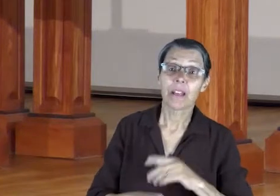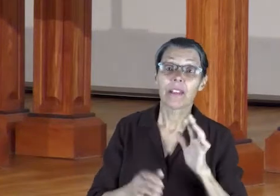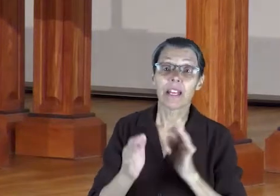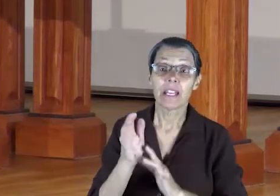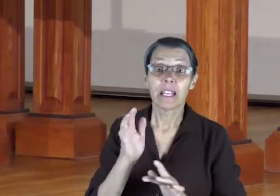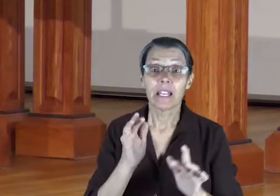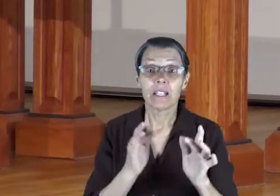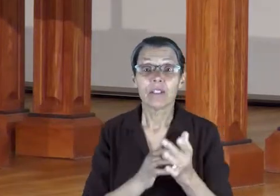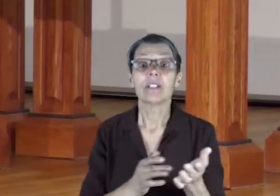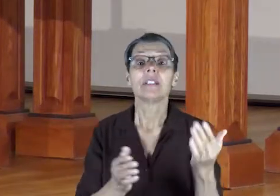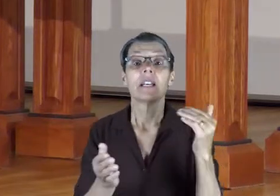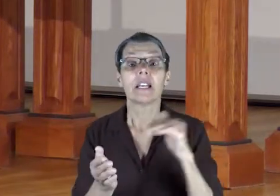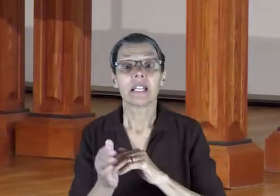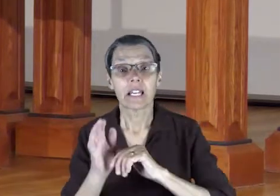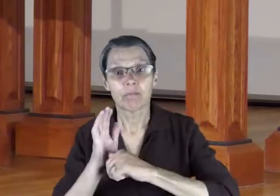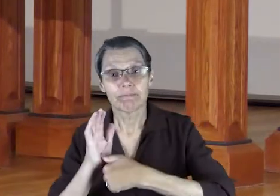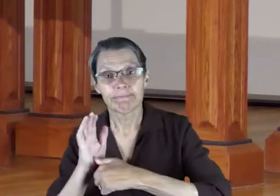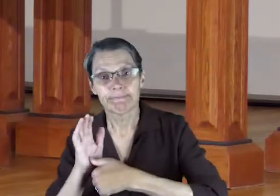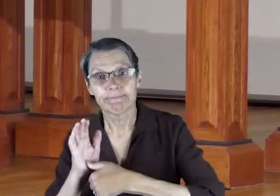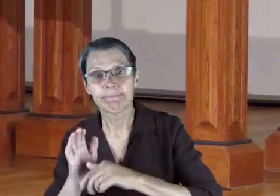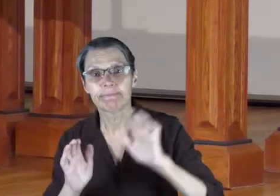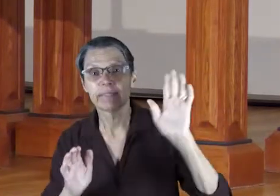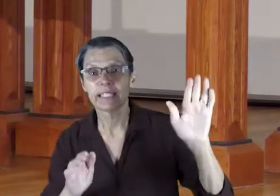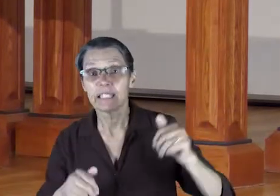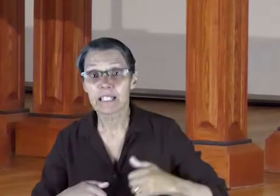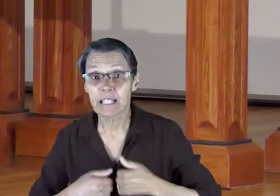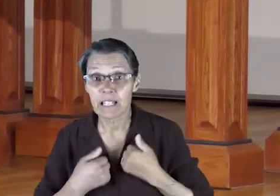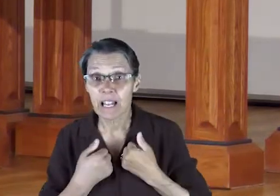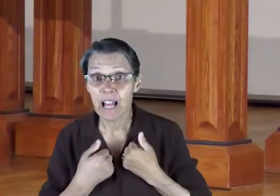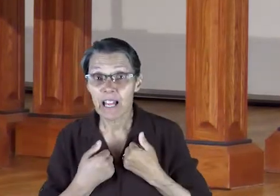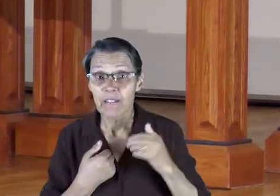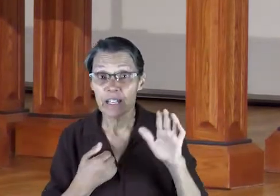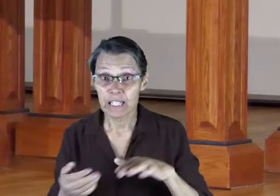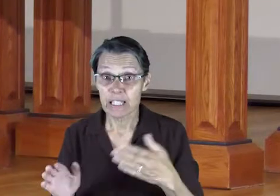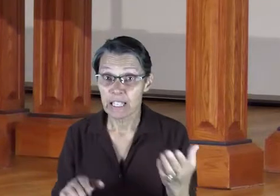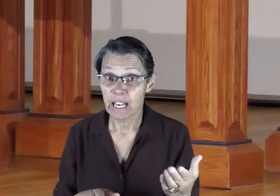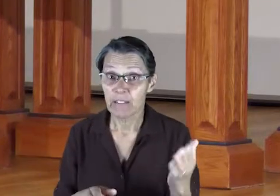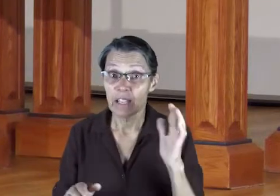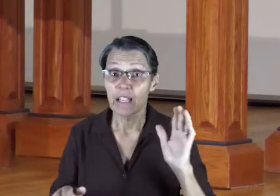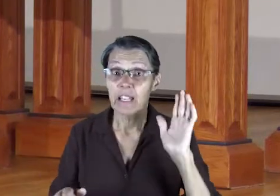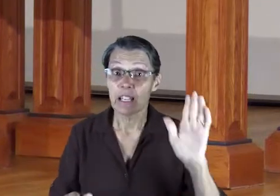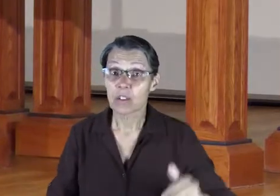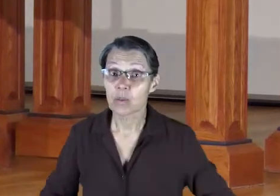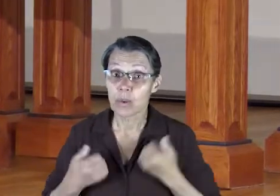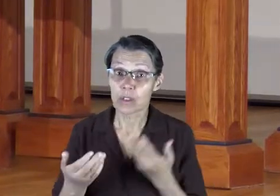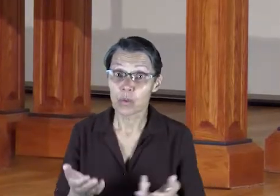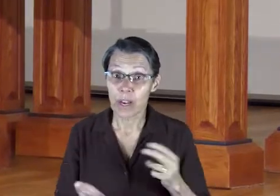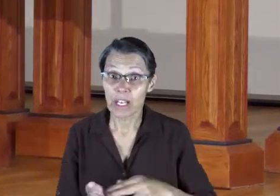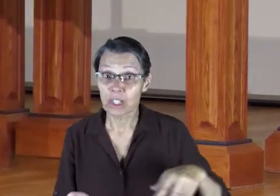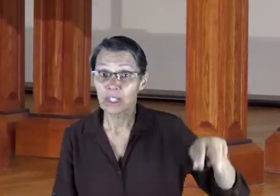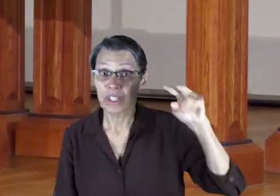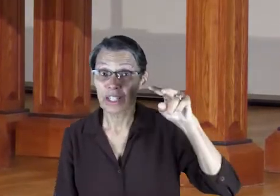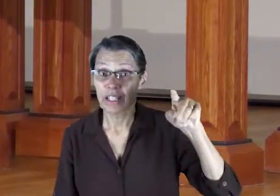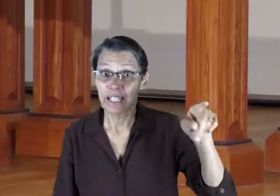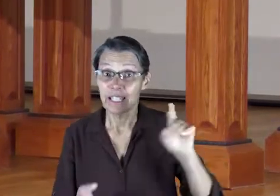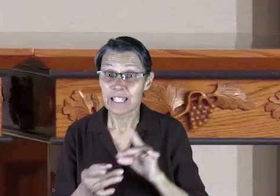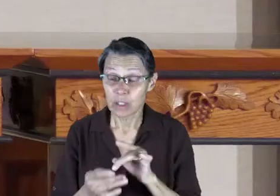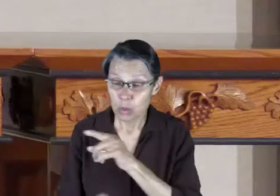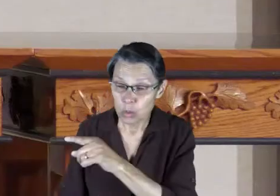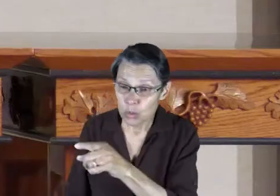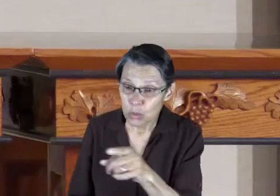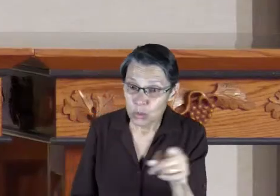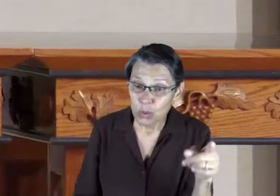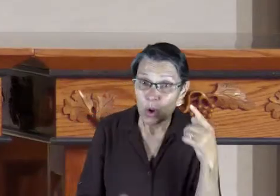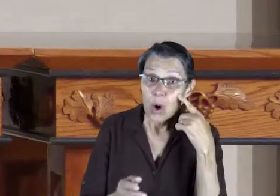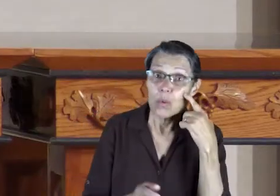says, he reiterates to them about his life, his death, his resurrection. And he says to them, you are witnesses